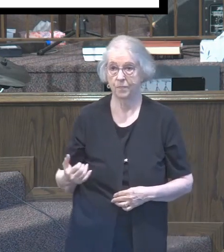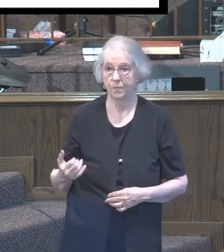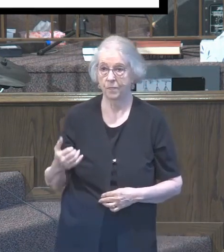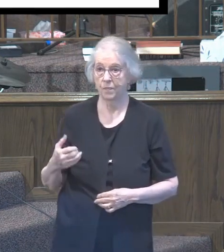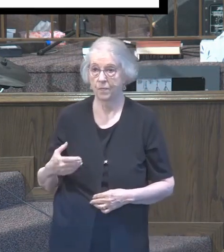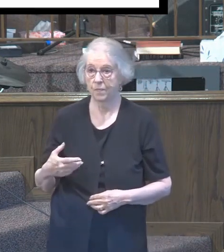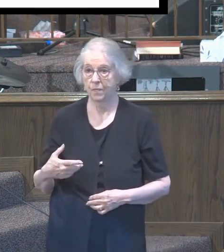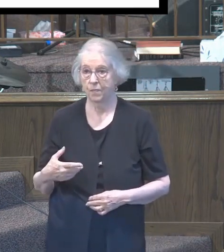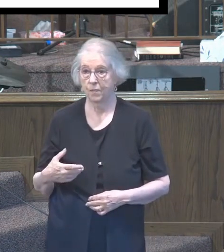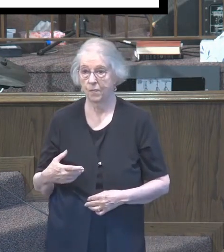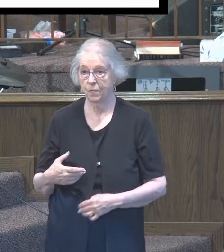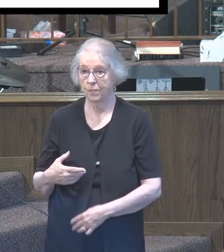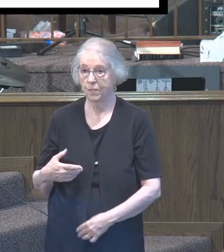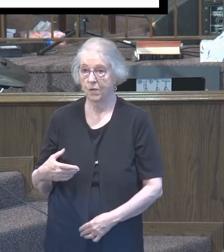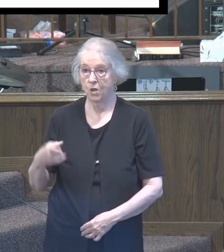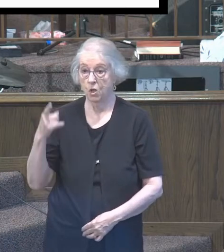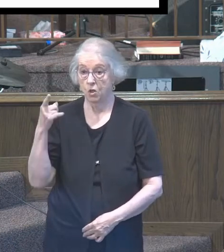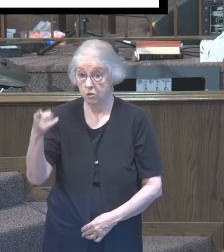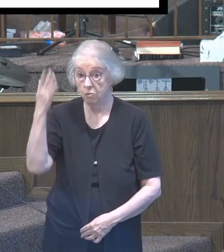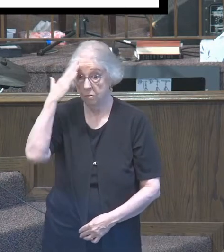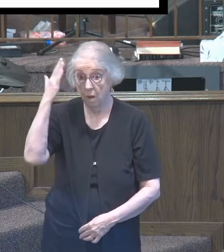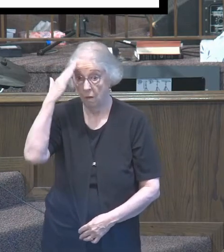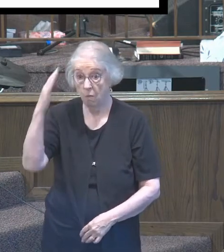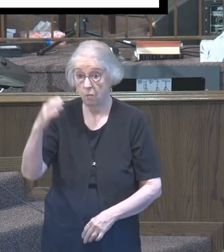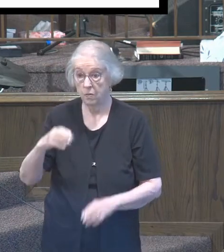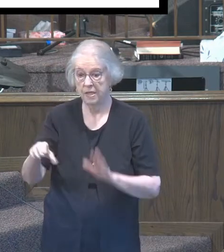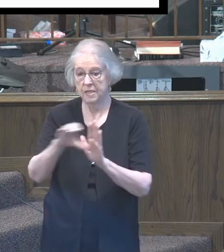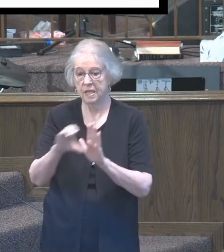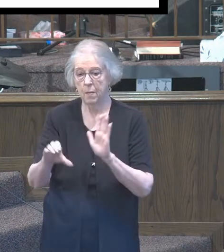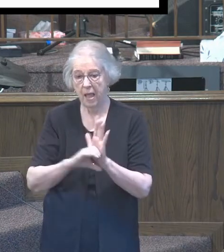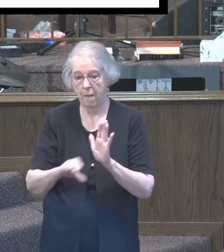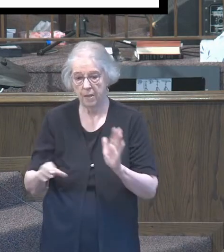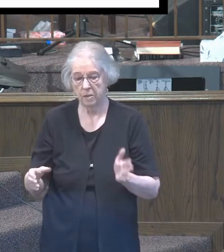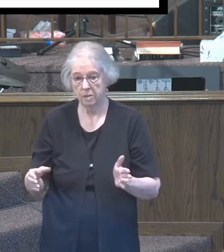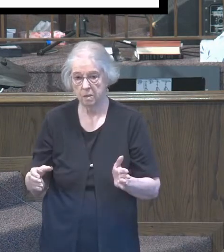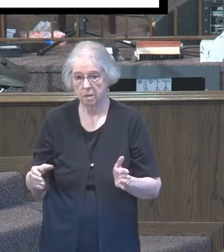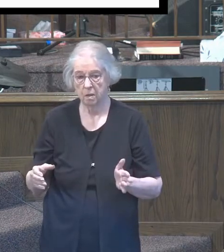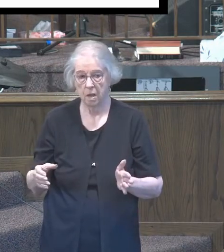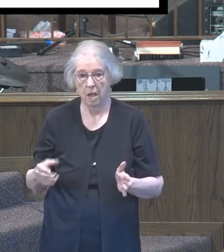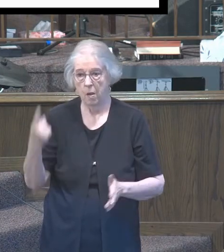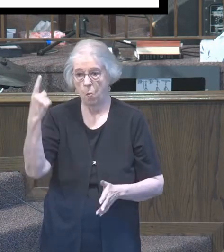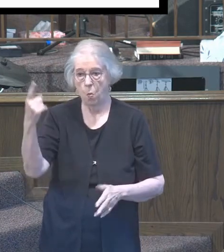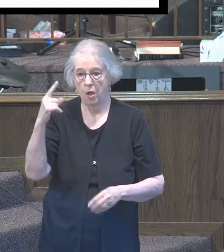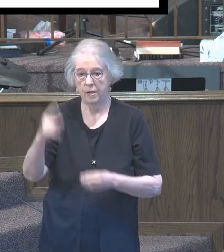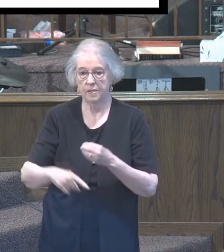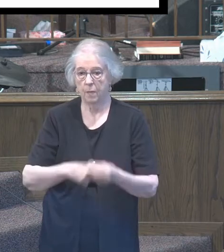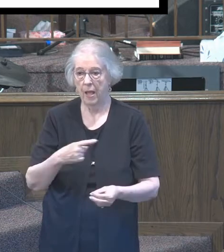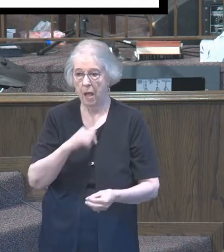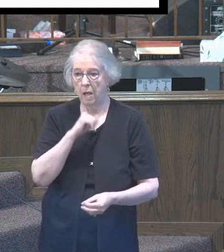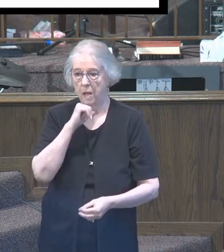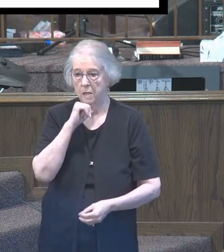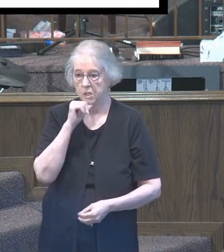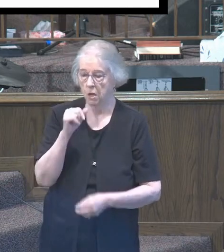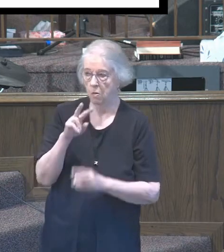the next commandment pretty well, too. Don't go to bed with another spouse. But don't think you've preserved your